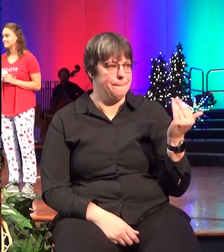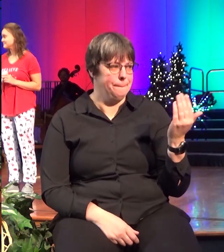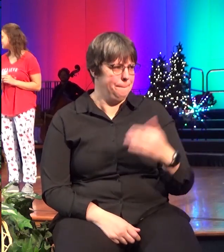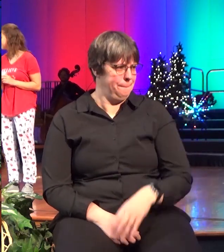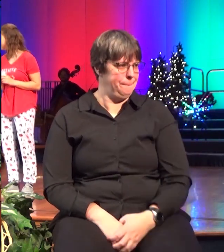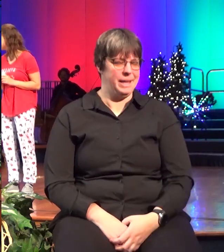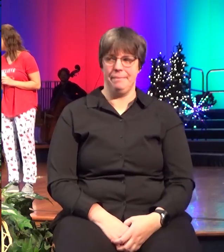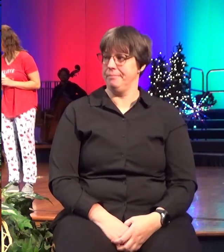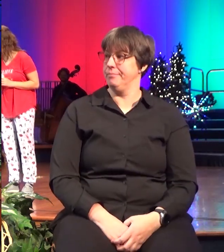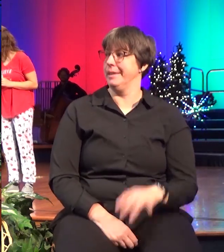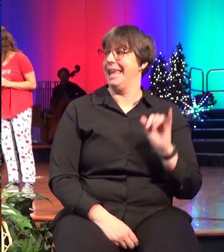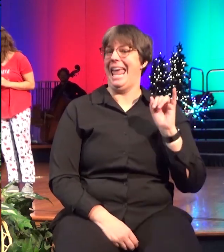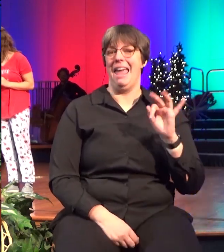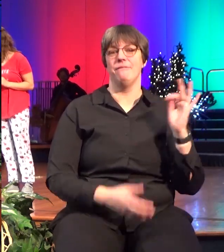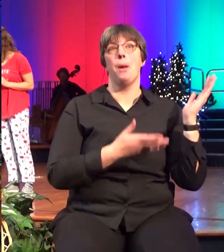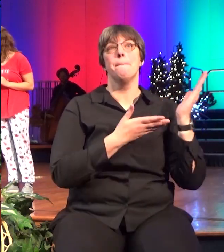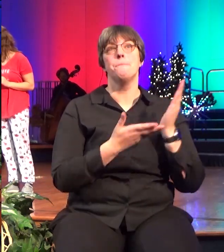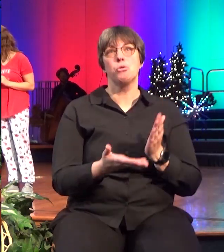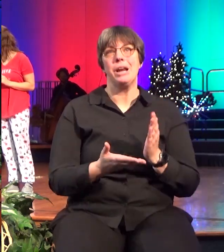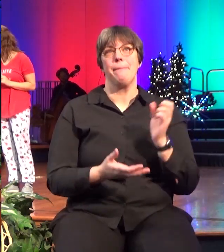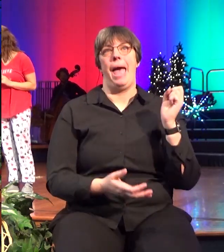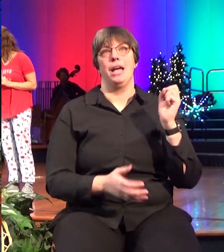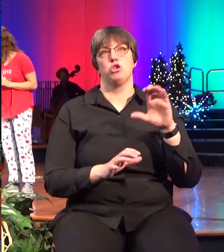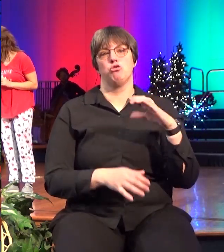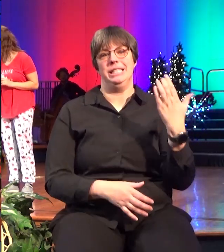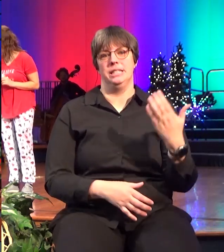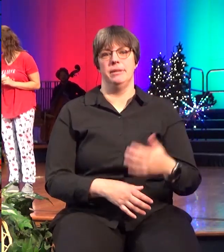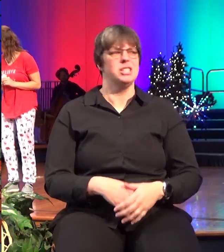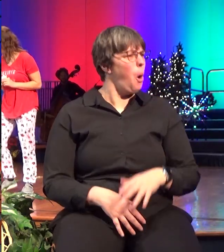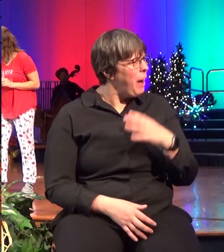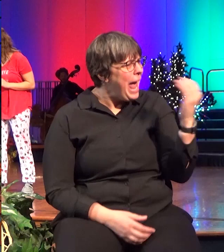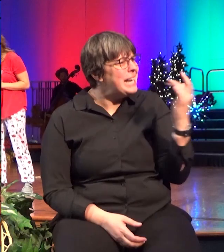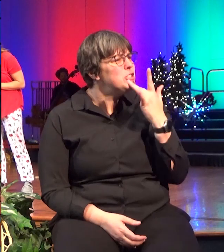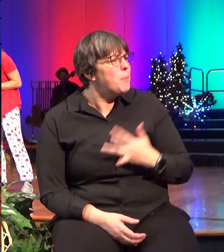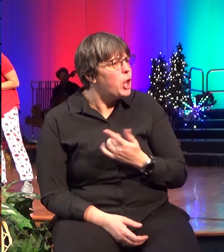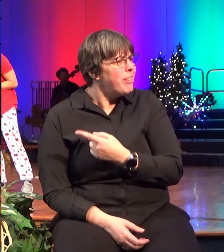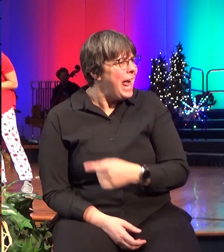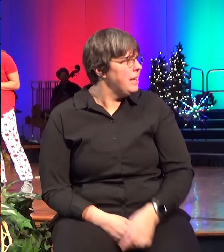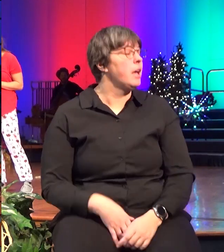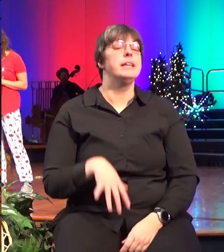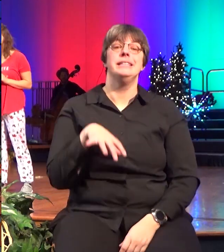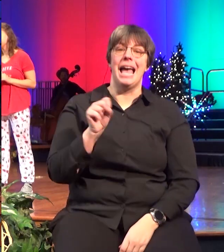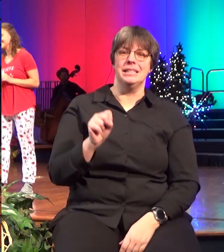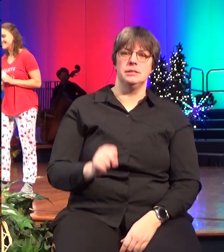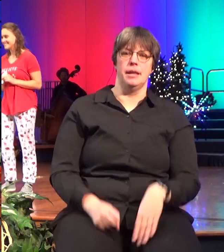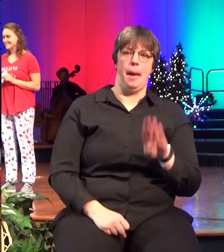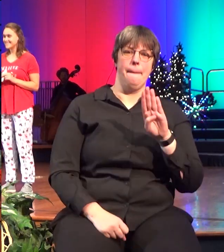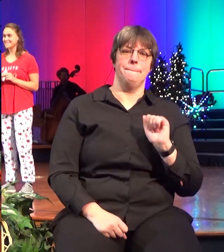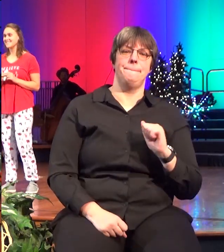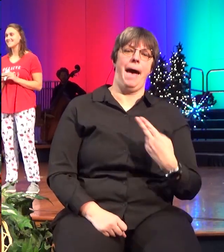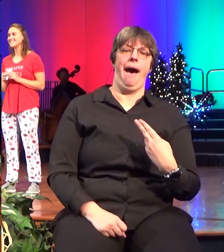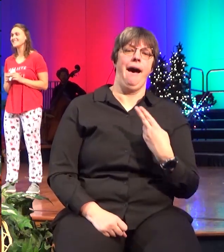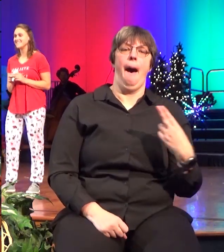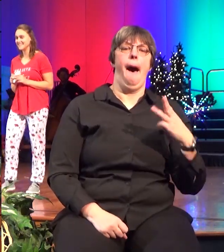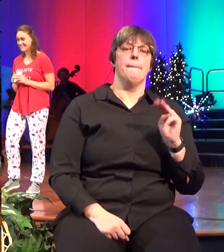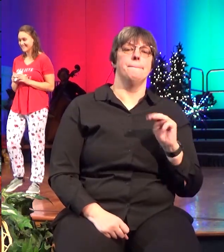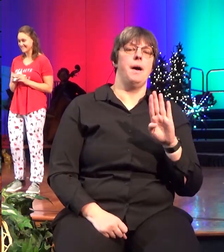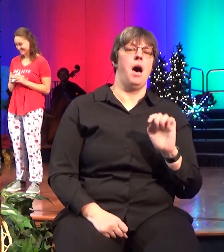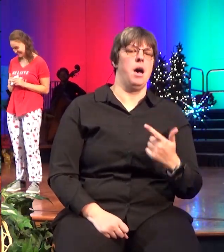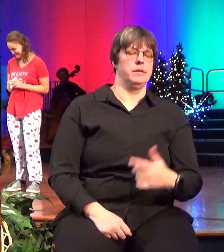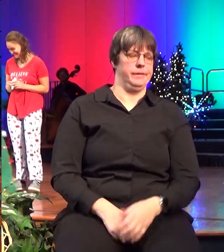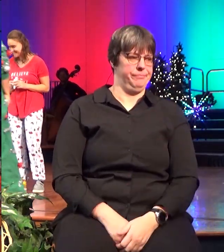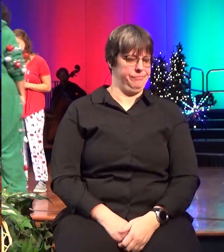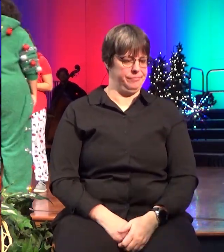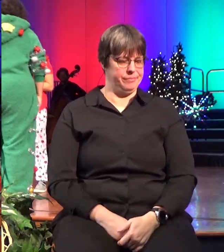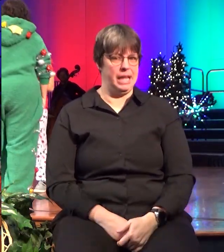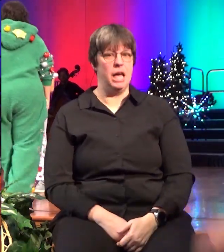here. If it'll bring Christmas back. Yes, it's your birthday, isn't it? Yes, it is. Bah, humbug. Here's